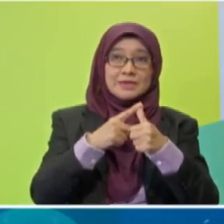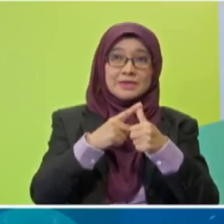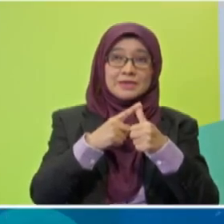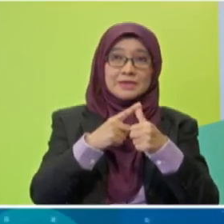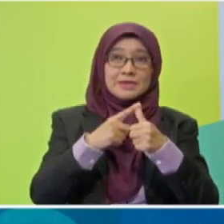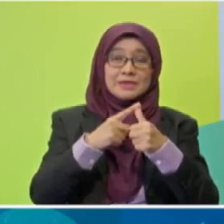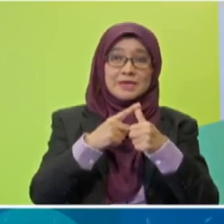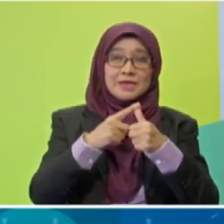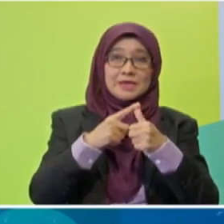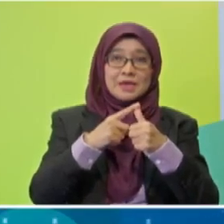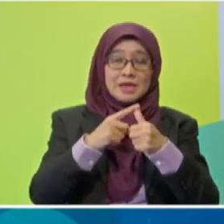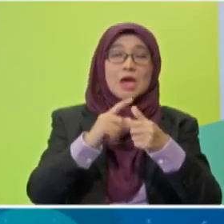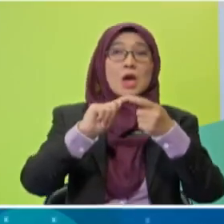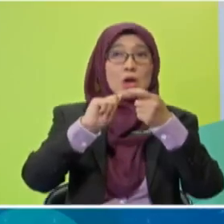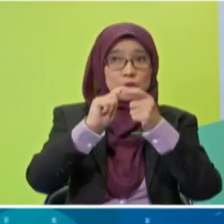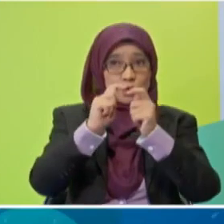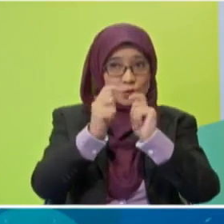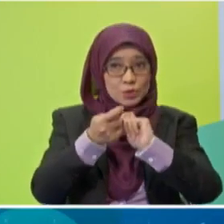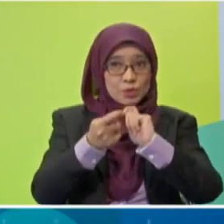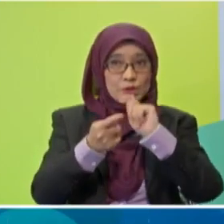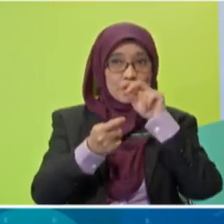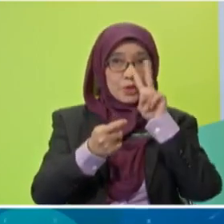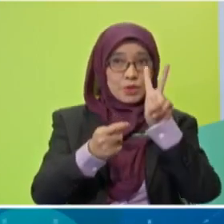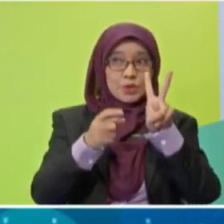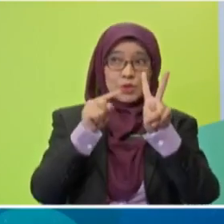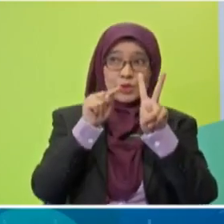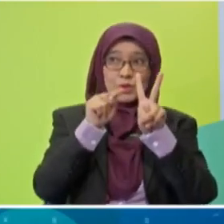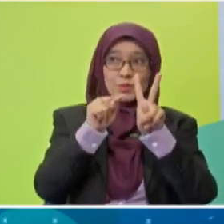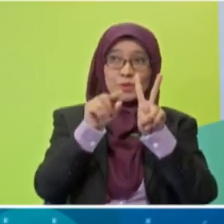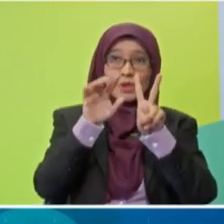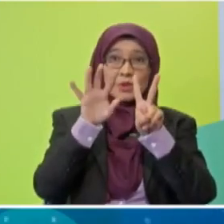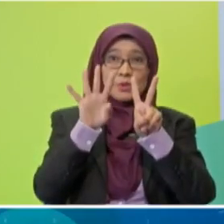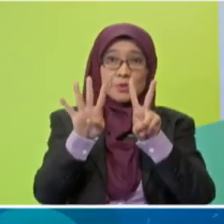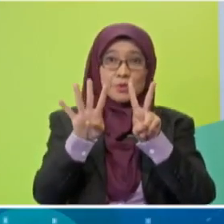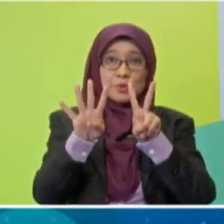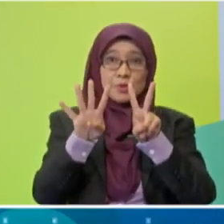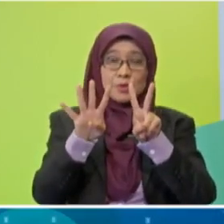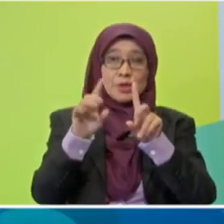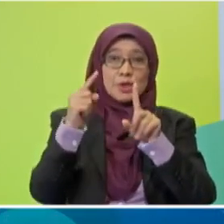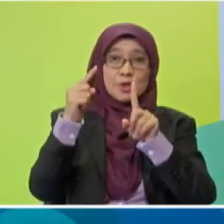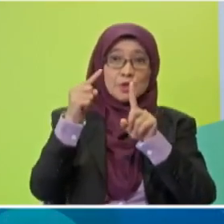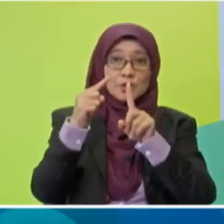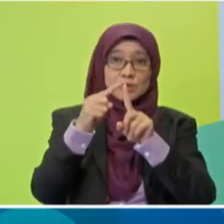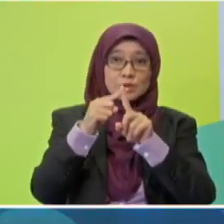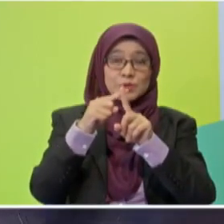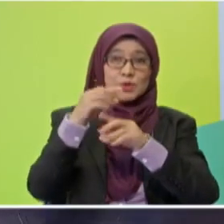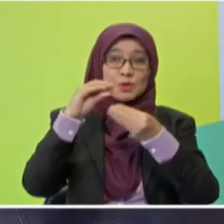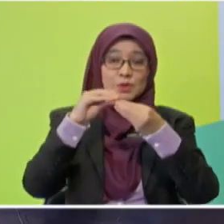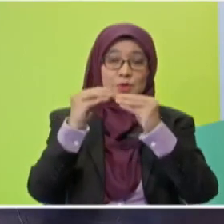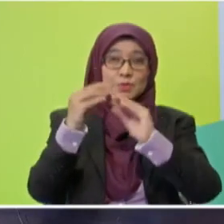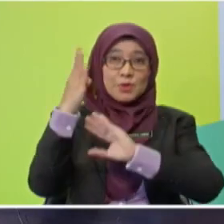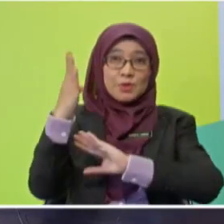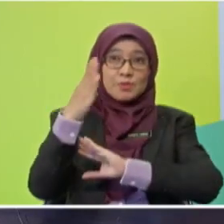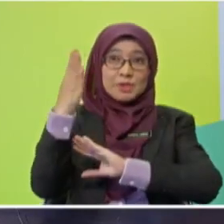Convert 2.4 to 2.5 to whole numbers. 2.4 to whole number, right? So you just move one place,